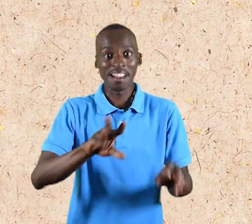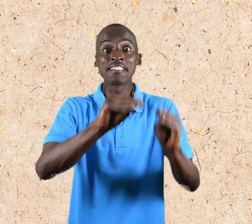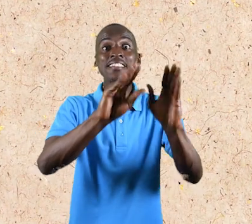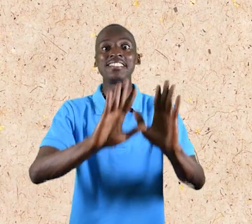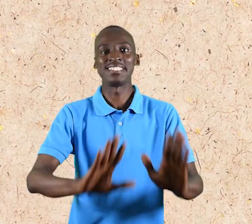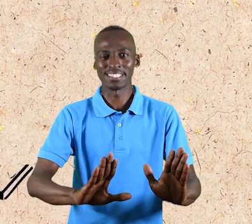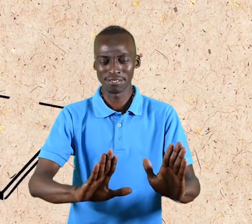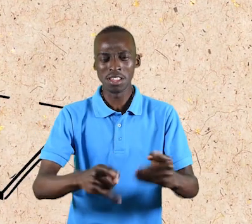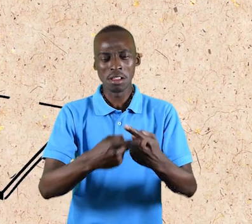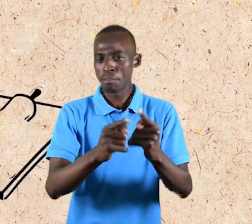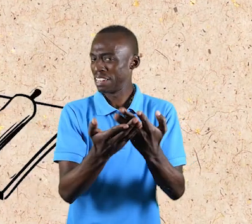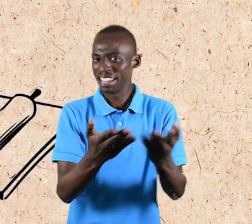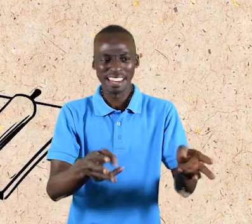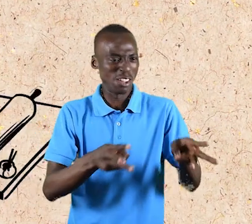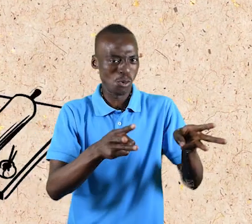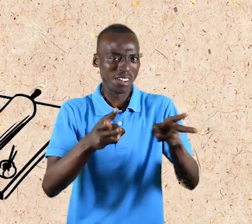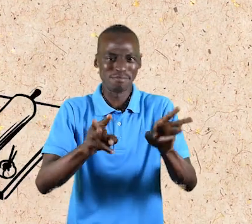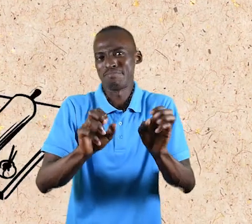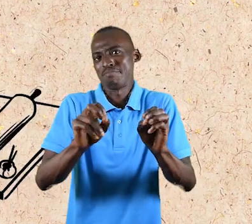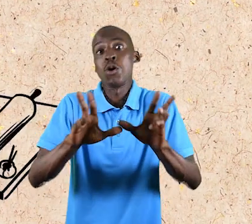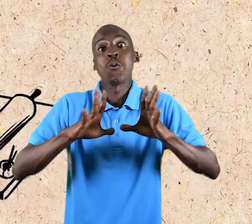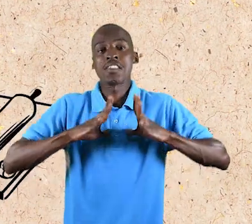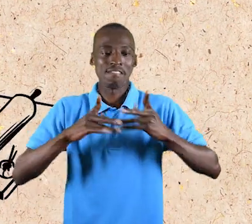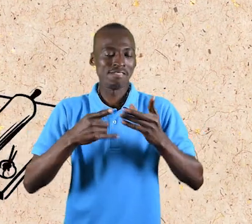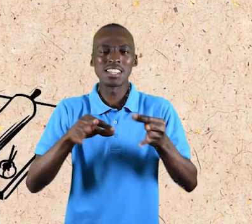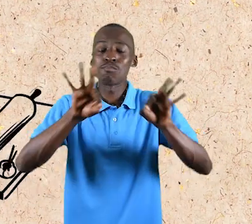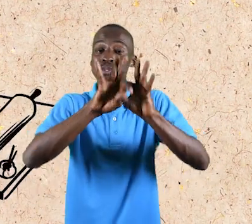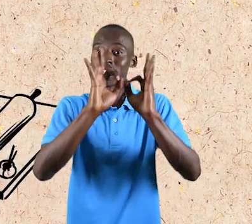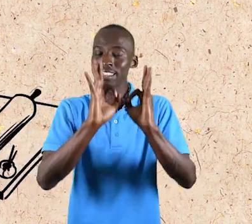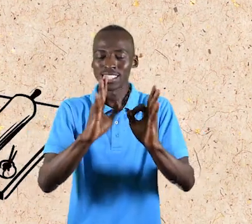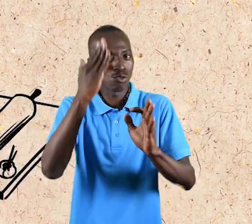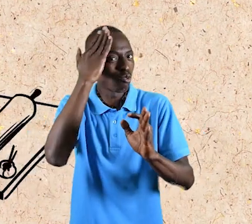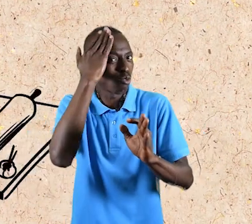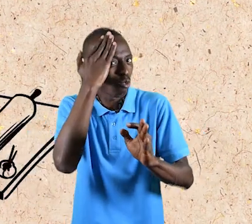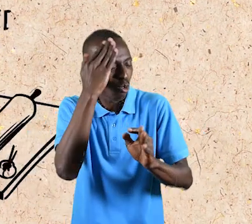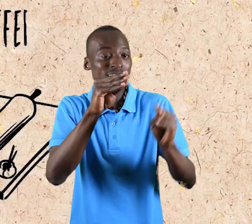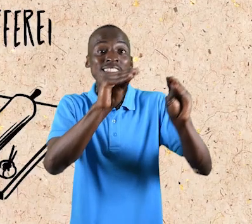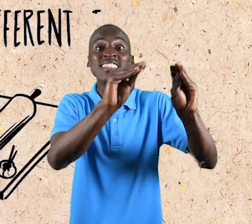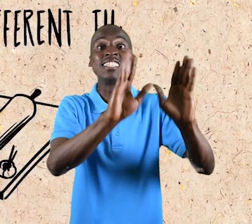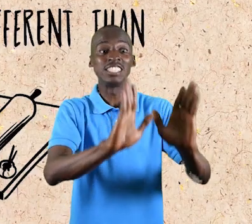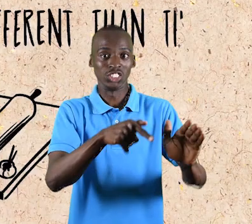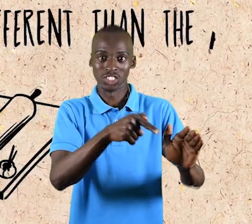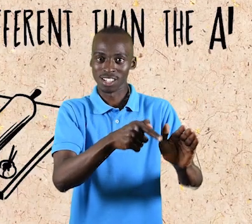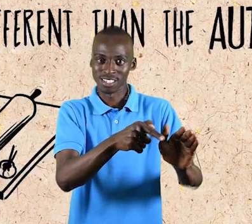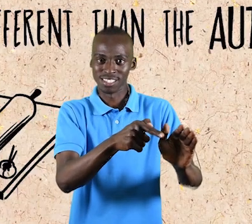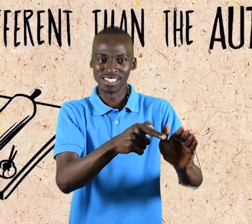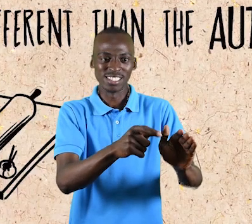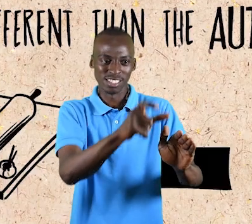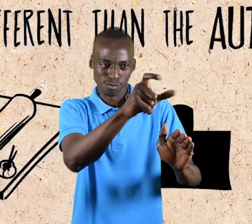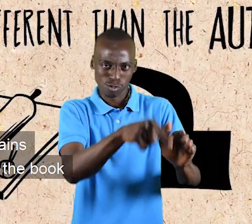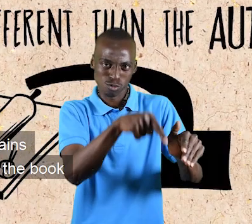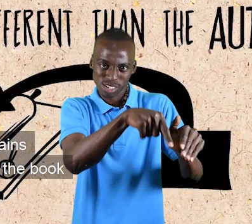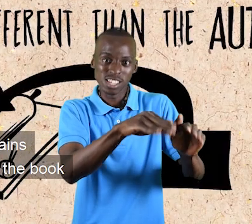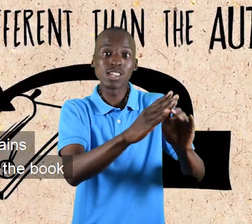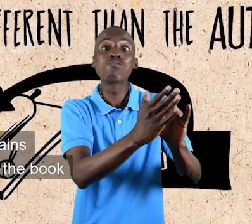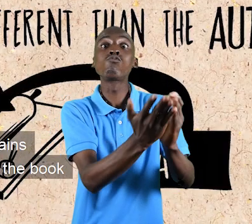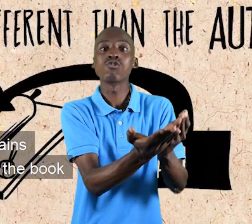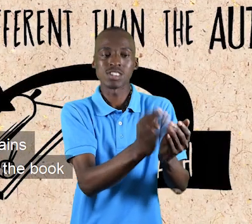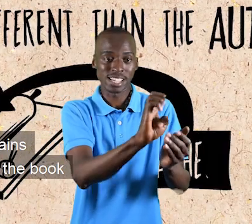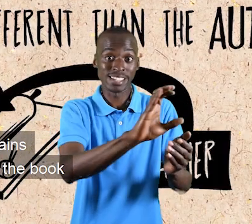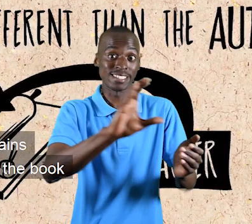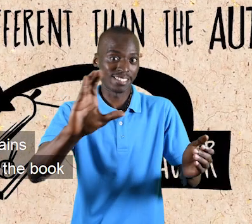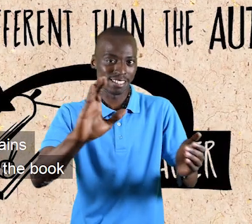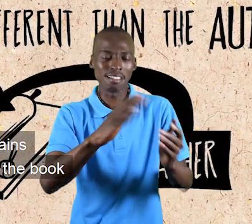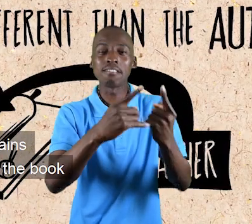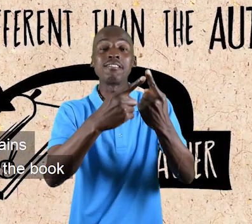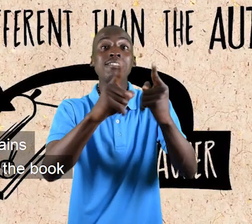aid. Whichever of these views is correct, the key thing is to recognize that the teacher is a character in the book and is different than